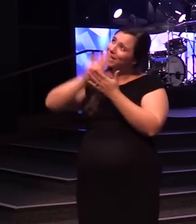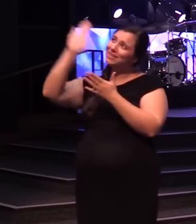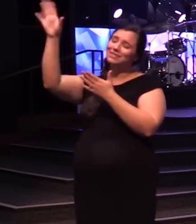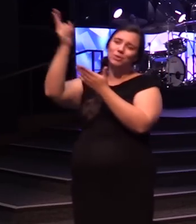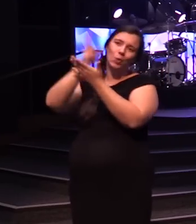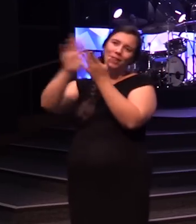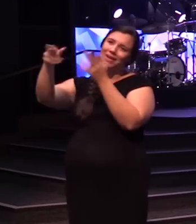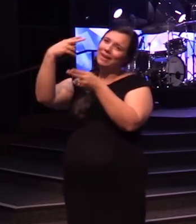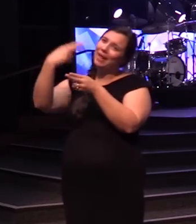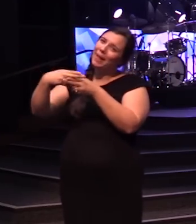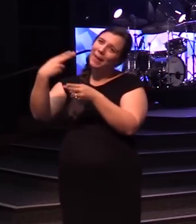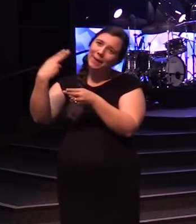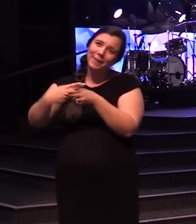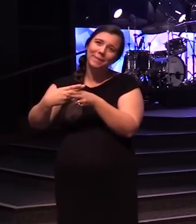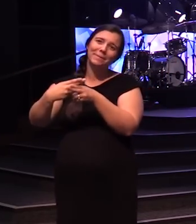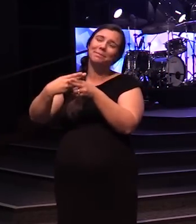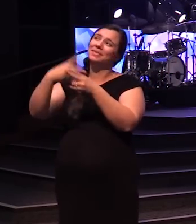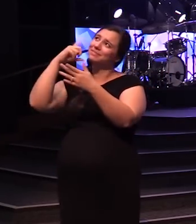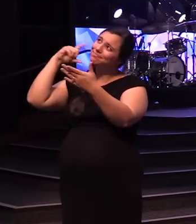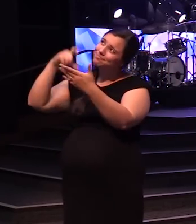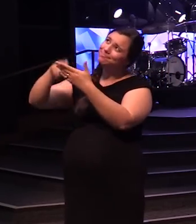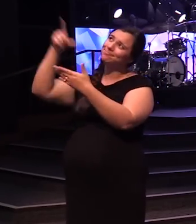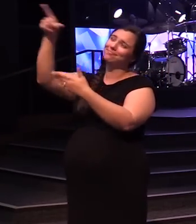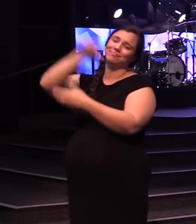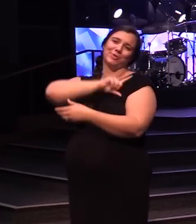name. Magnify the Lord.